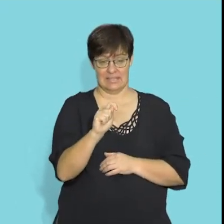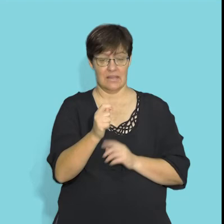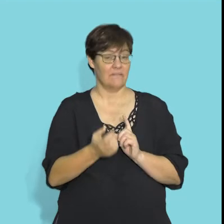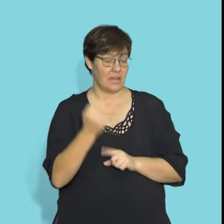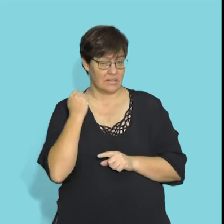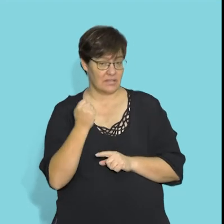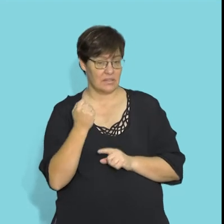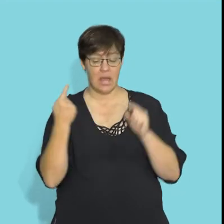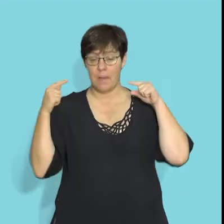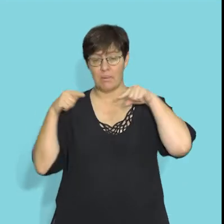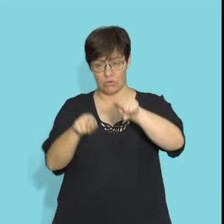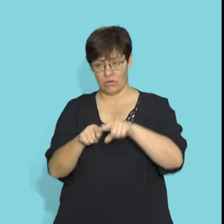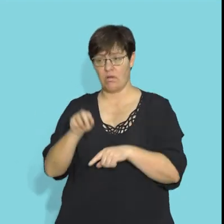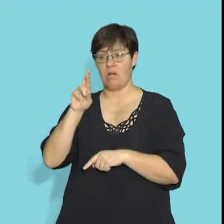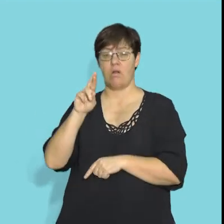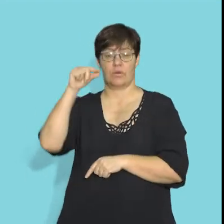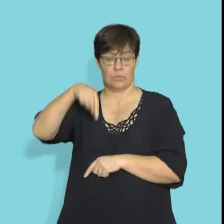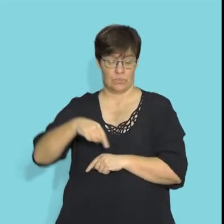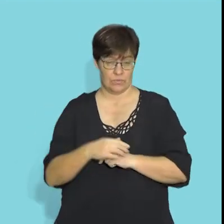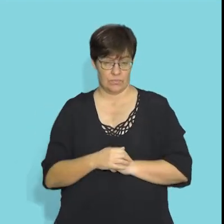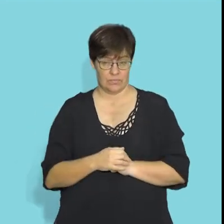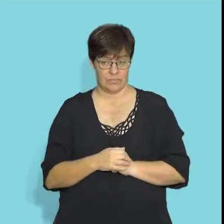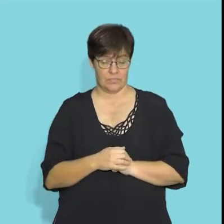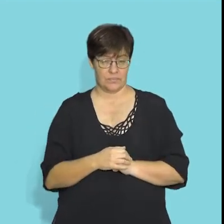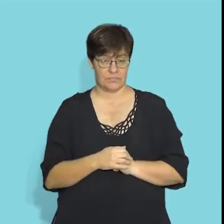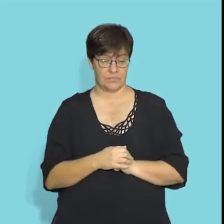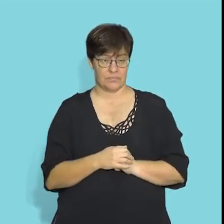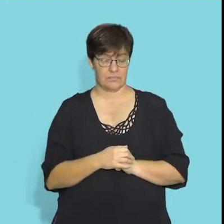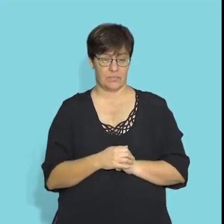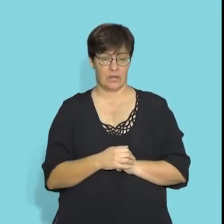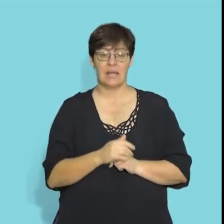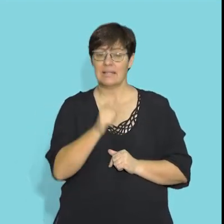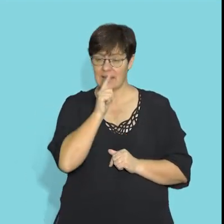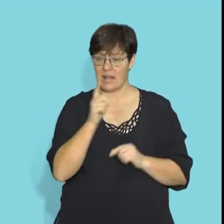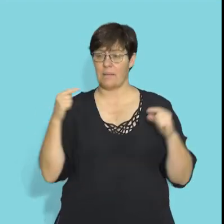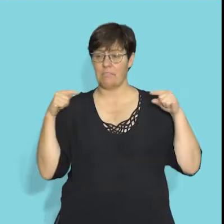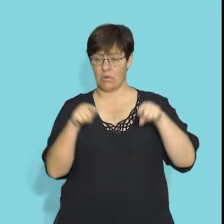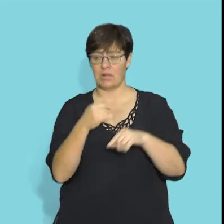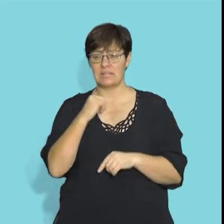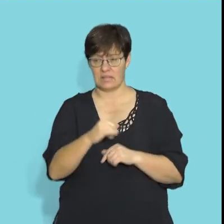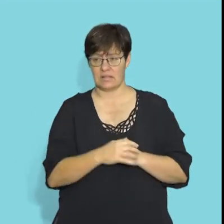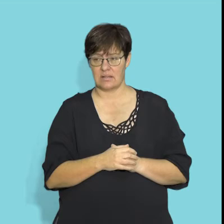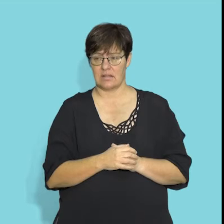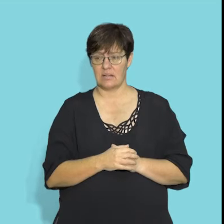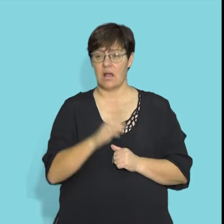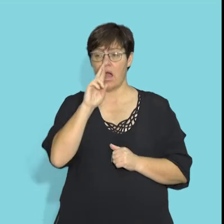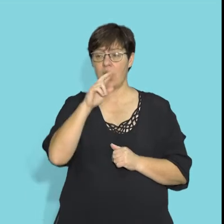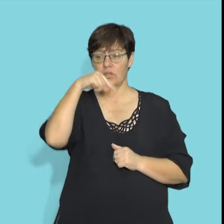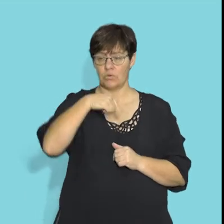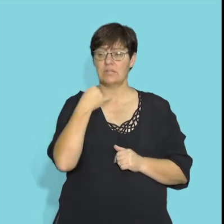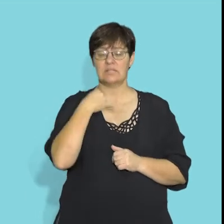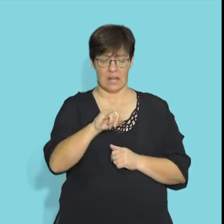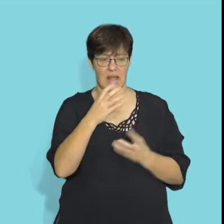is parallel to line RQ. Okay, so they've told me it's still parallel to RQ, and RQ still has the